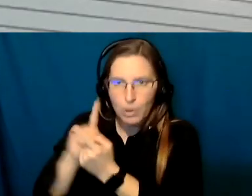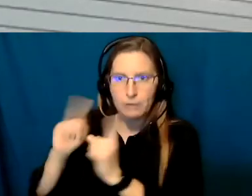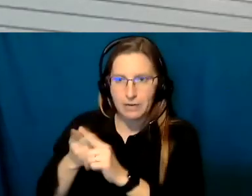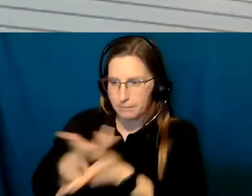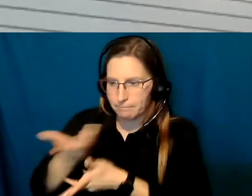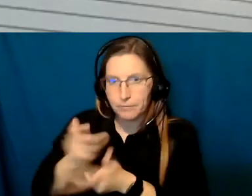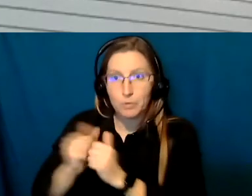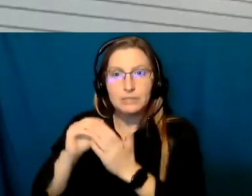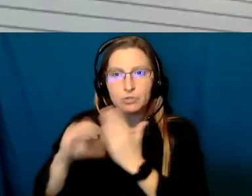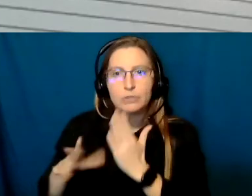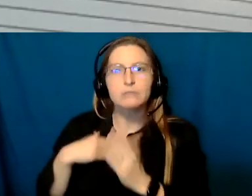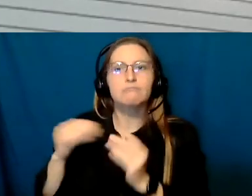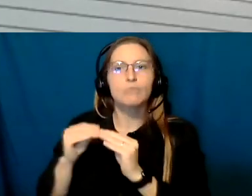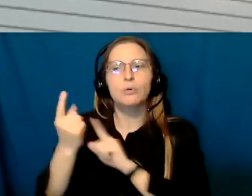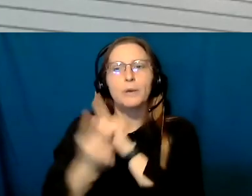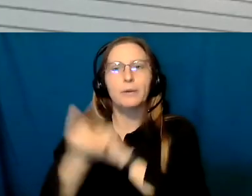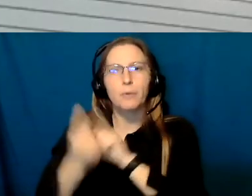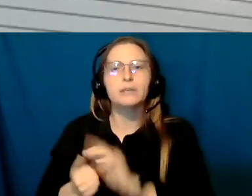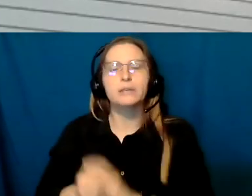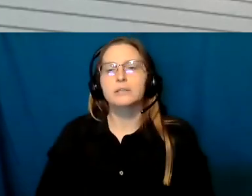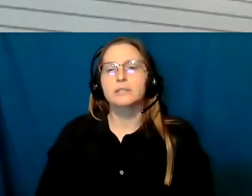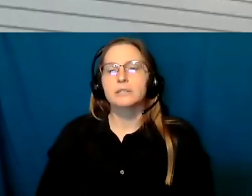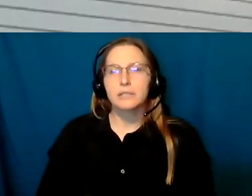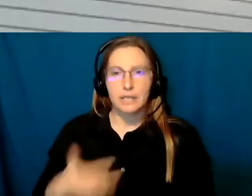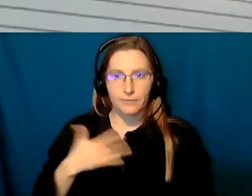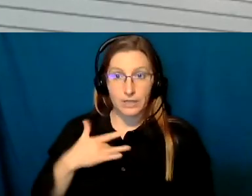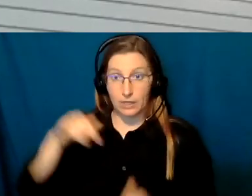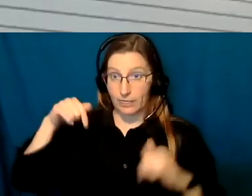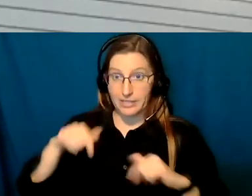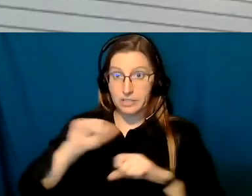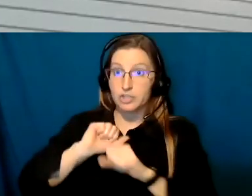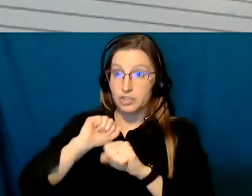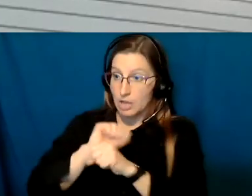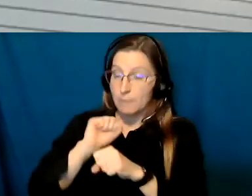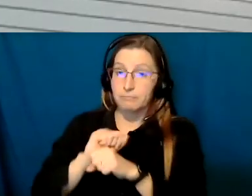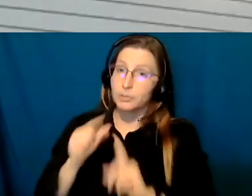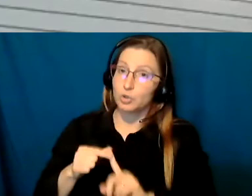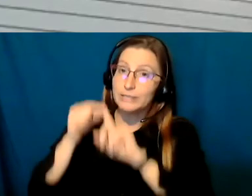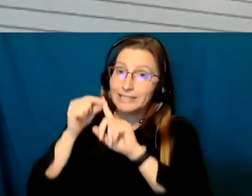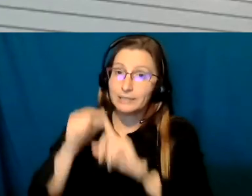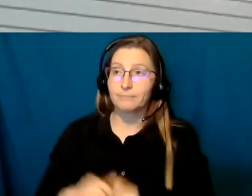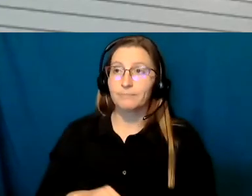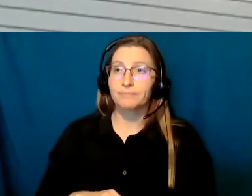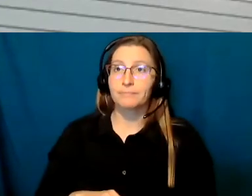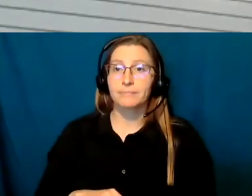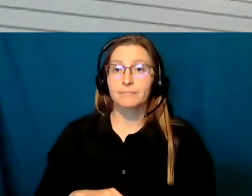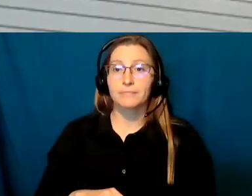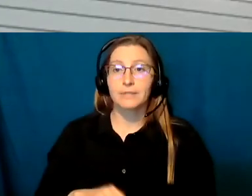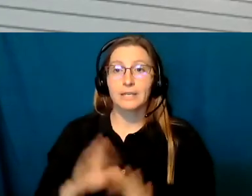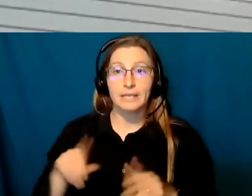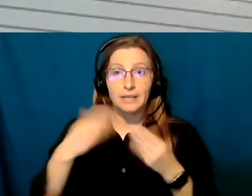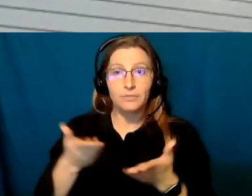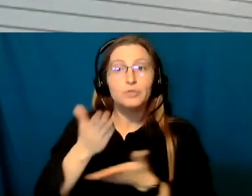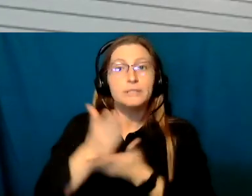them. And so I would say this kind of job is certainly very unique. It gives you some autonomy